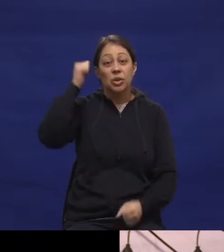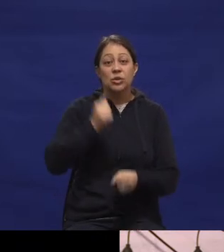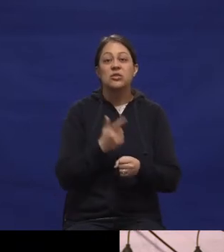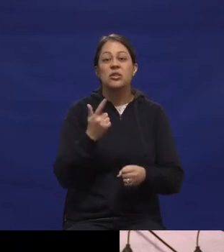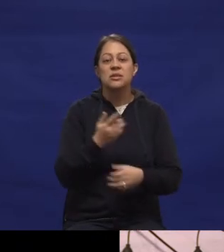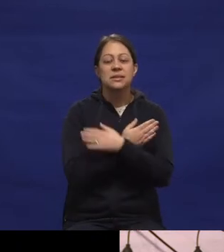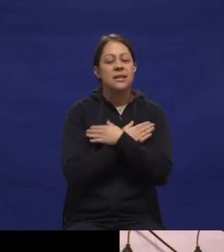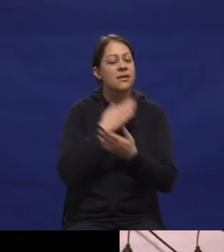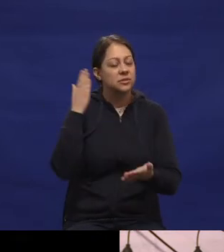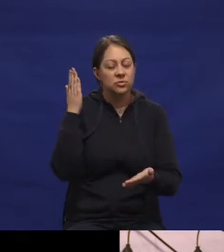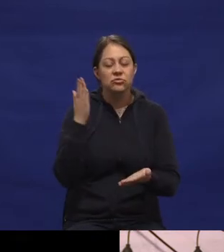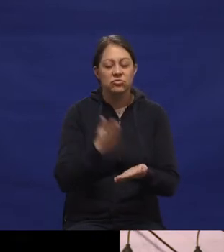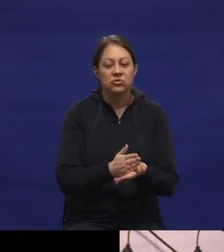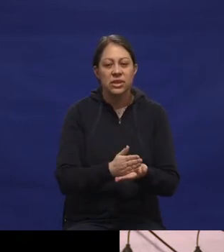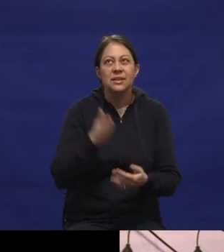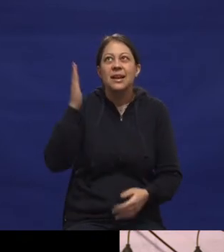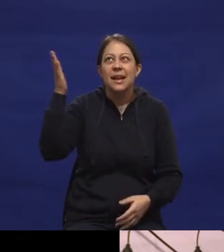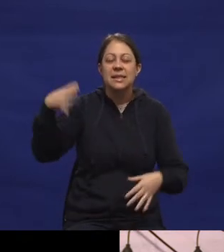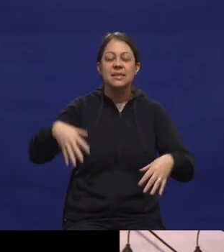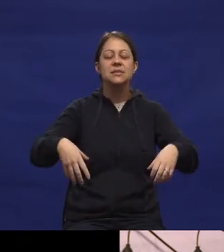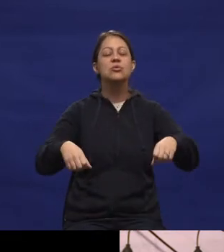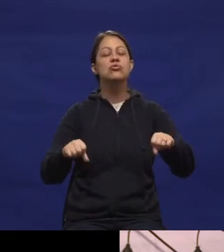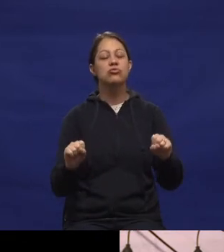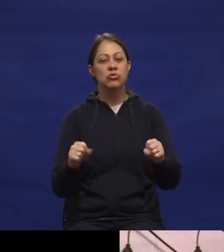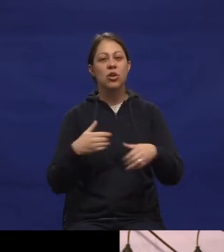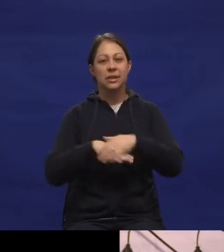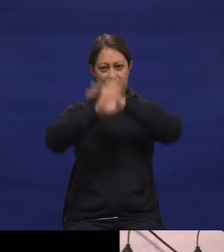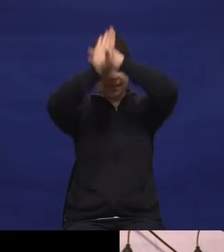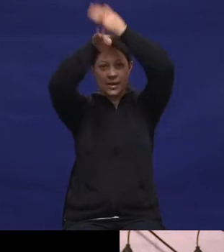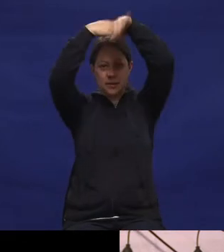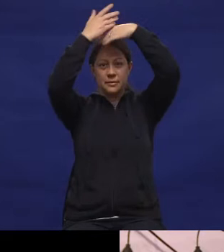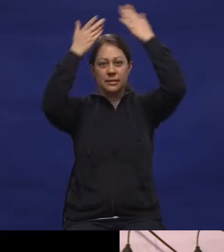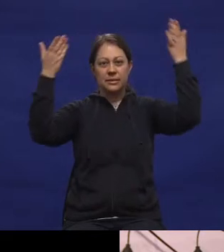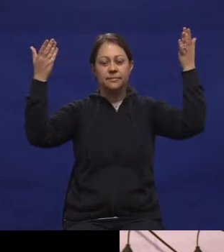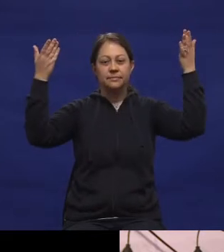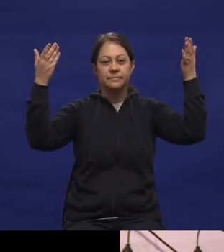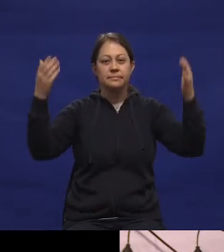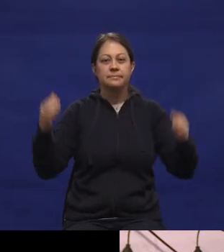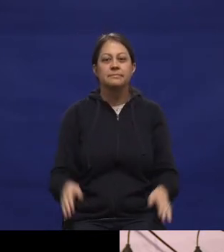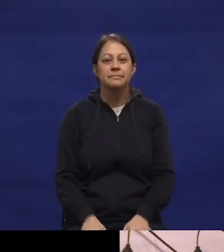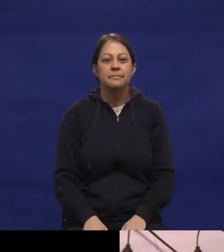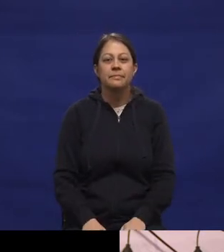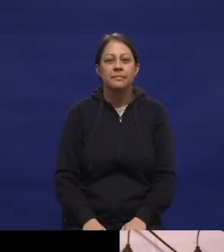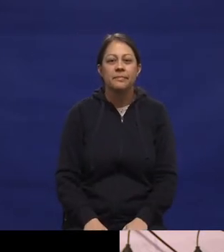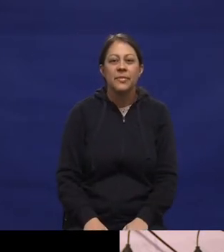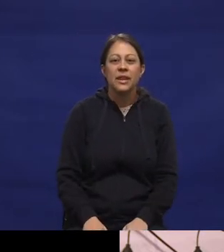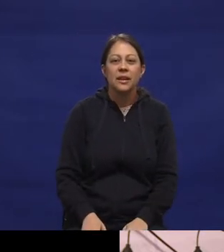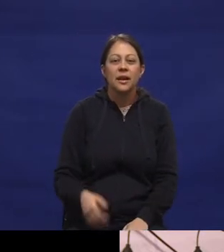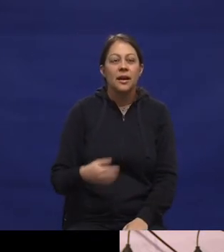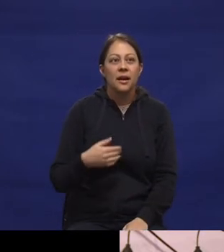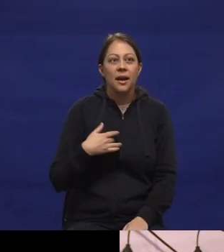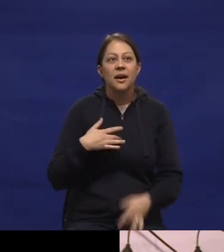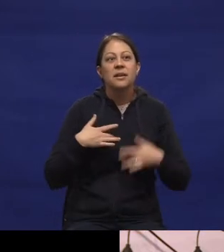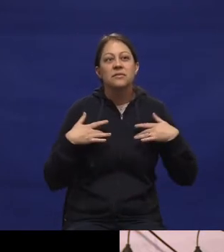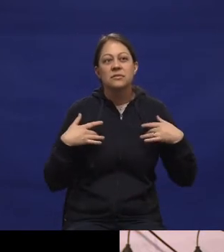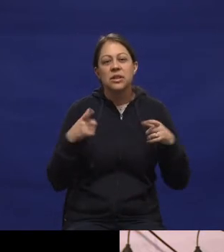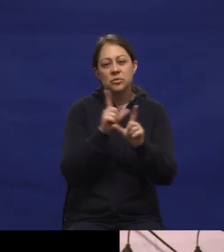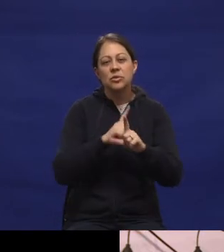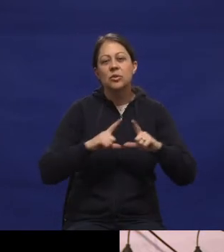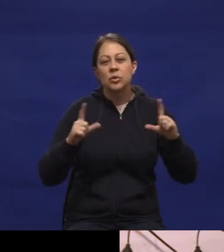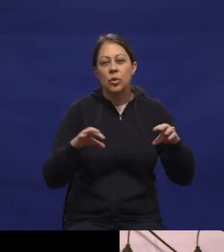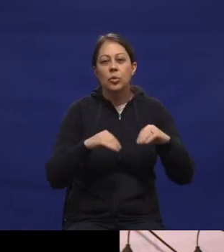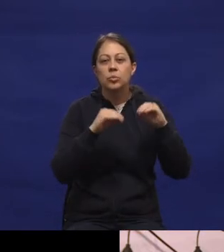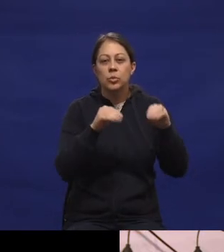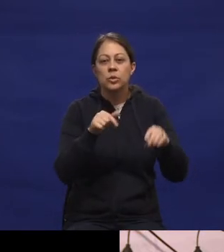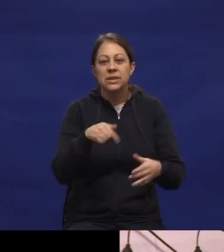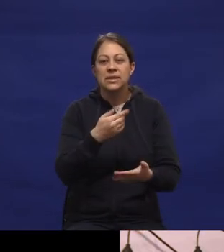you've got a scripture for us this morning. Yeah. Mm. Yeah, good morning, church. I just felt the Lord lay this scripture on my heart that I want to share with you.